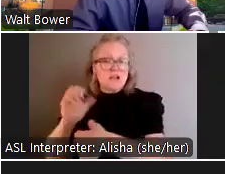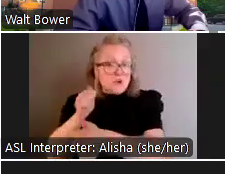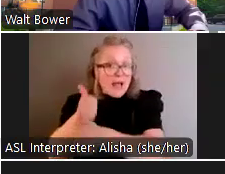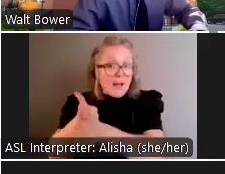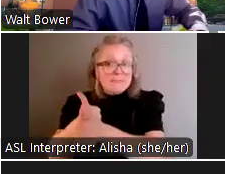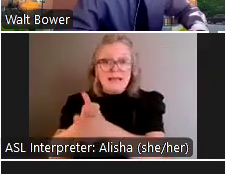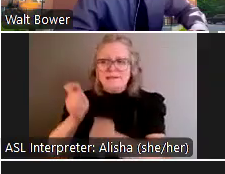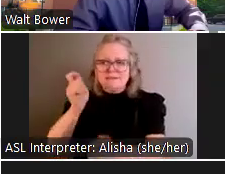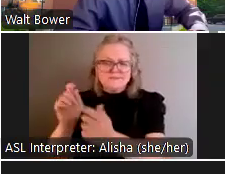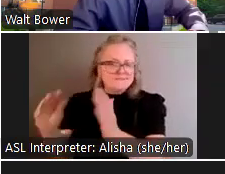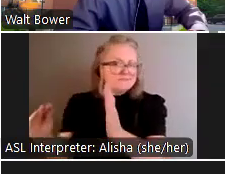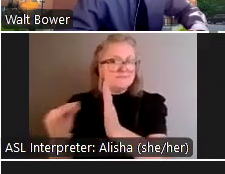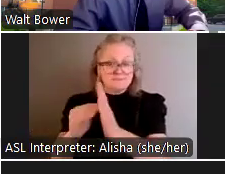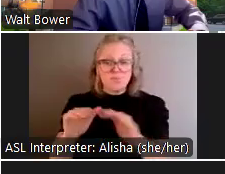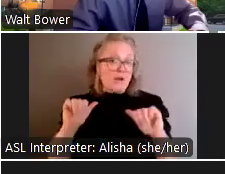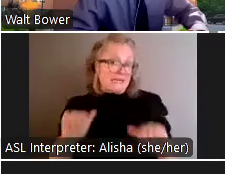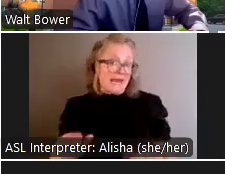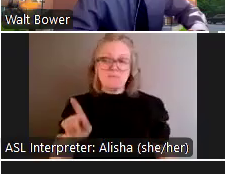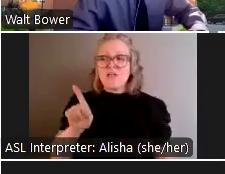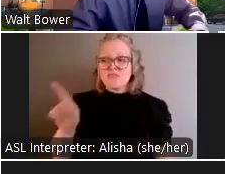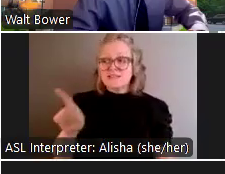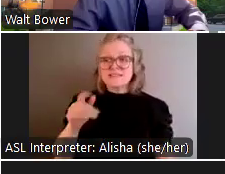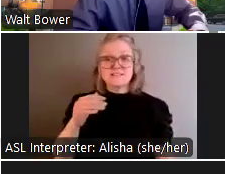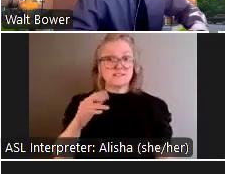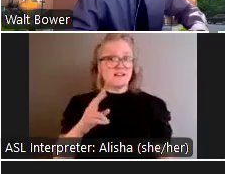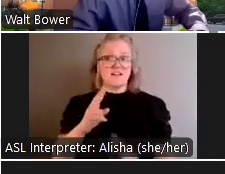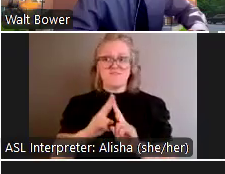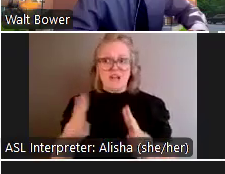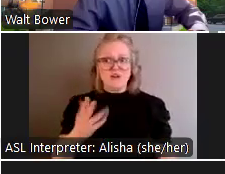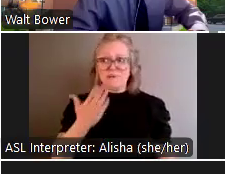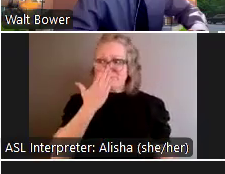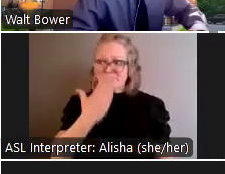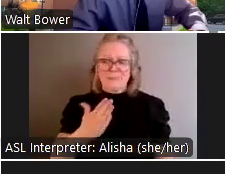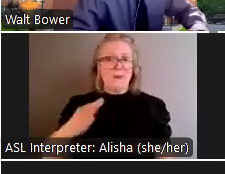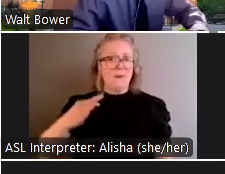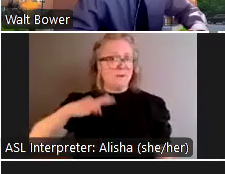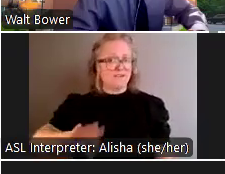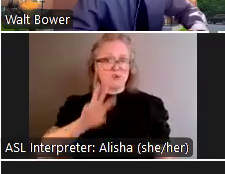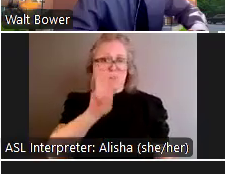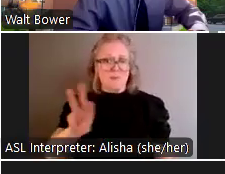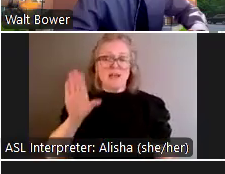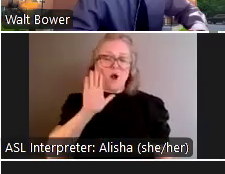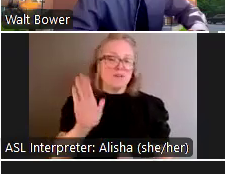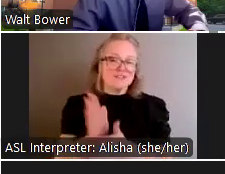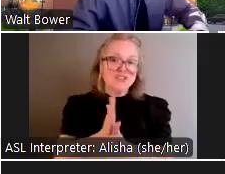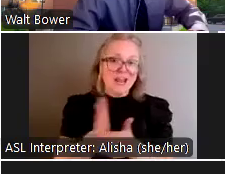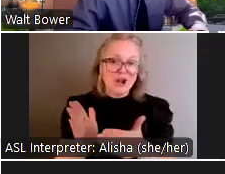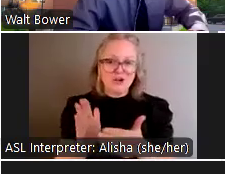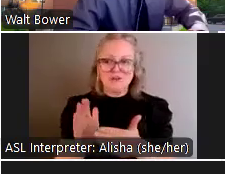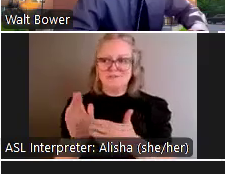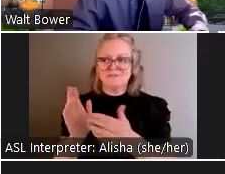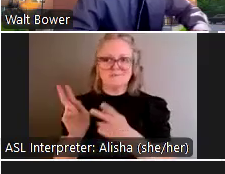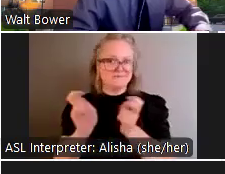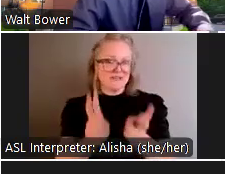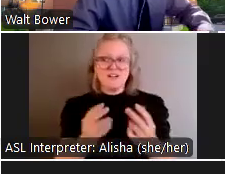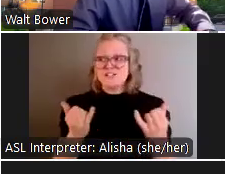definitely can. But this is a very useful website that I am going to share. And so